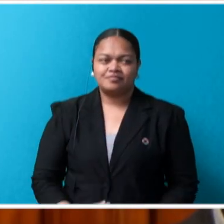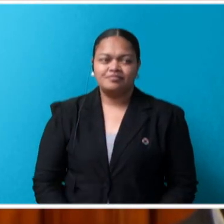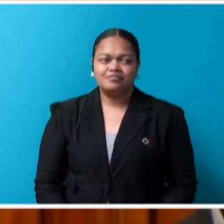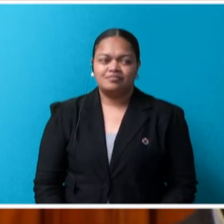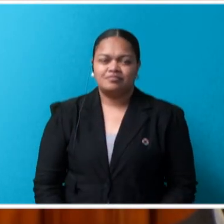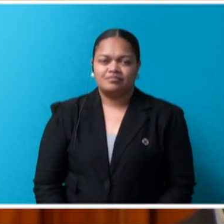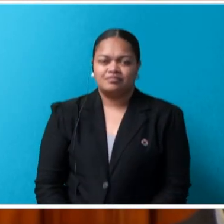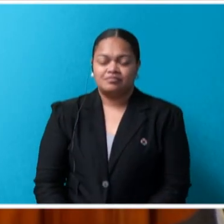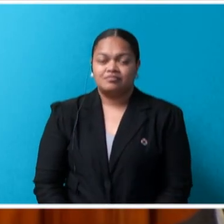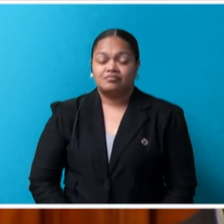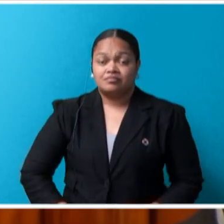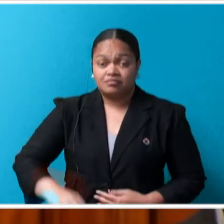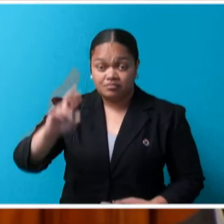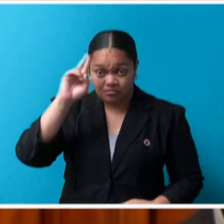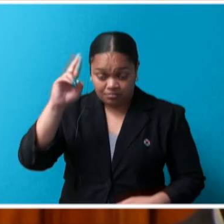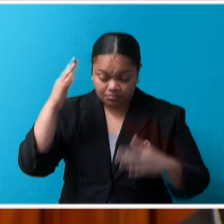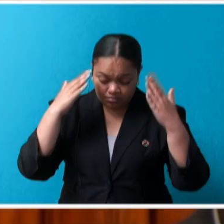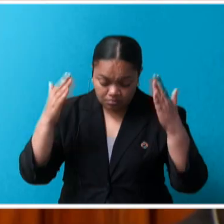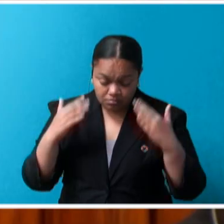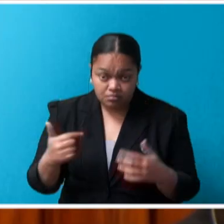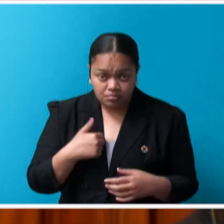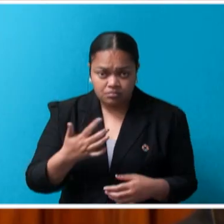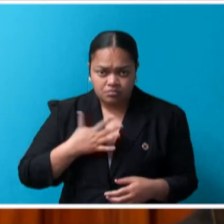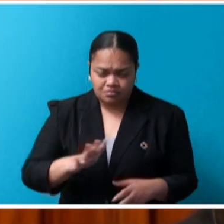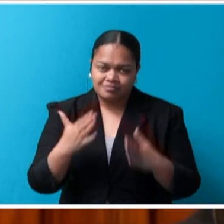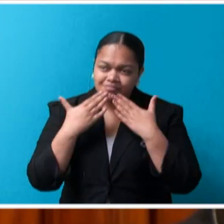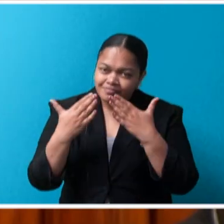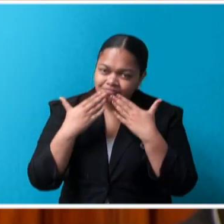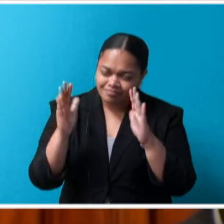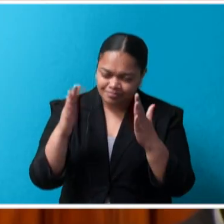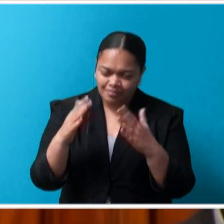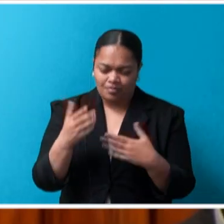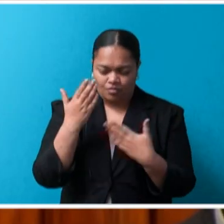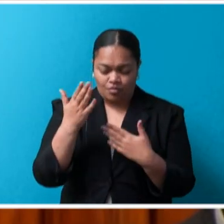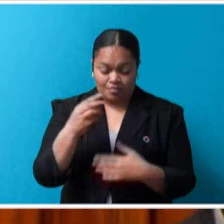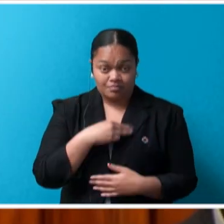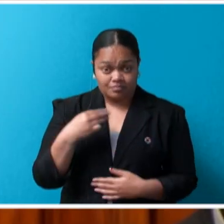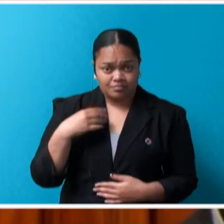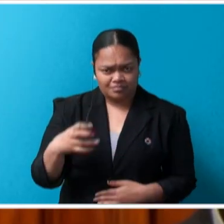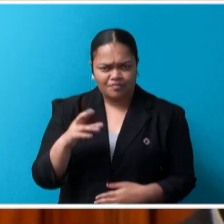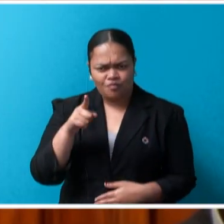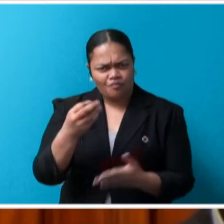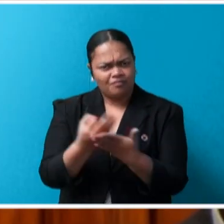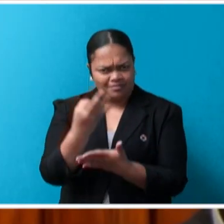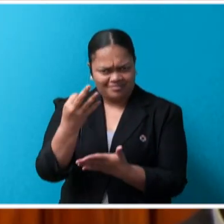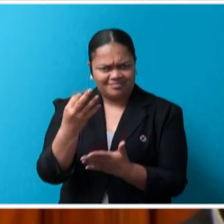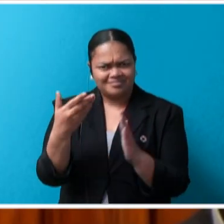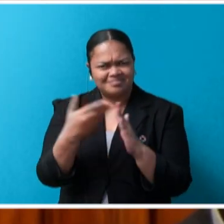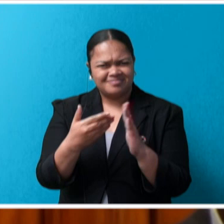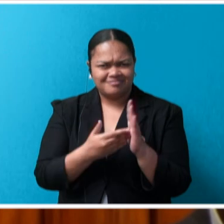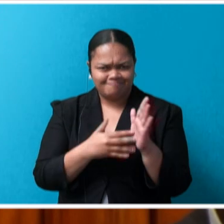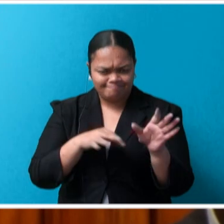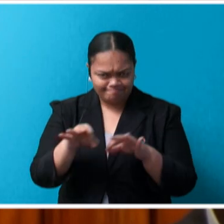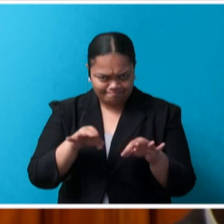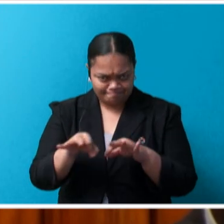Mr. Speaker, sir, I wish to commend the Honourable Minister for Finance and his dedicated team led by Permanent Secretary